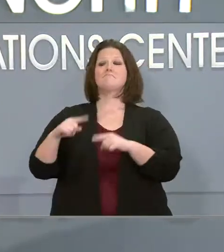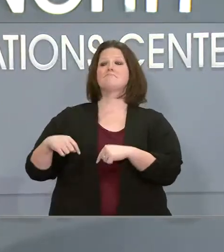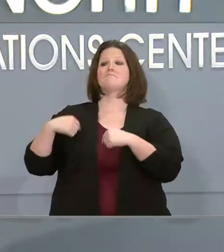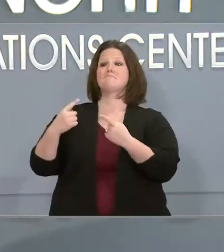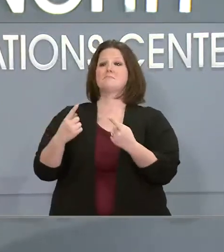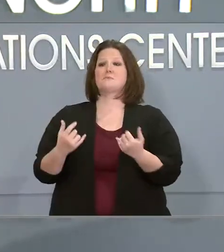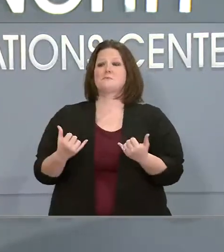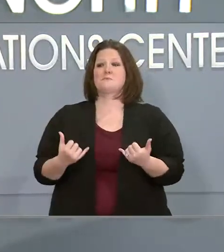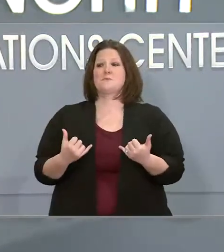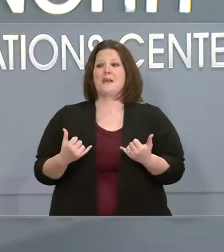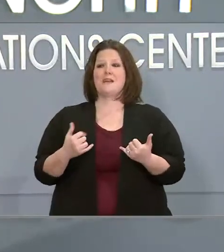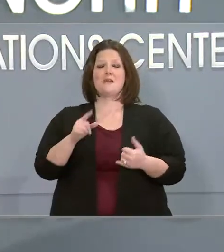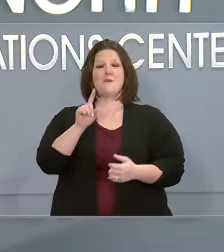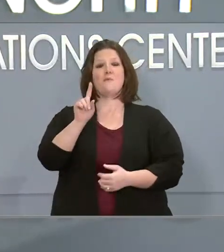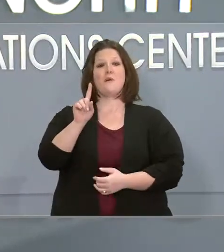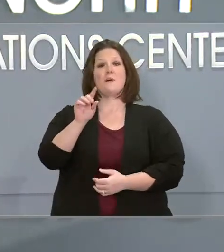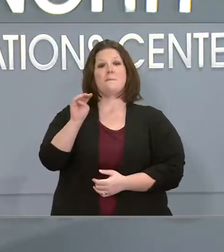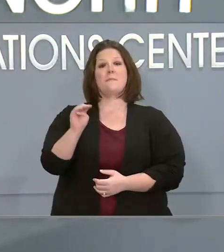had